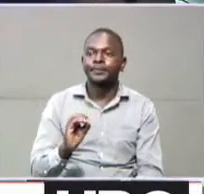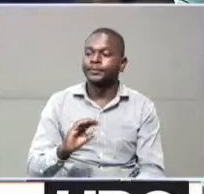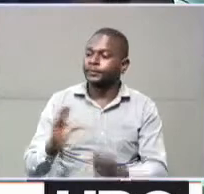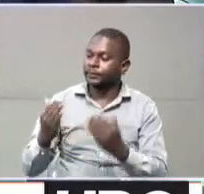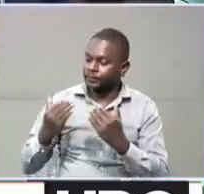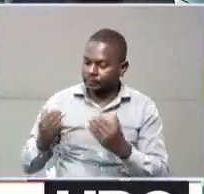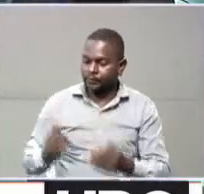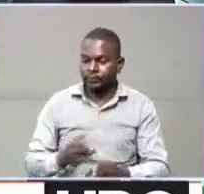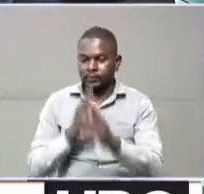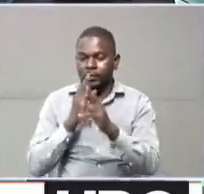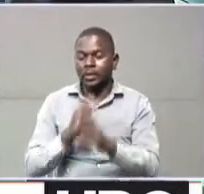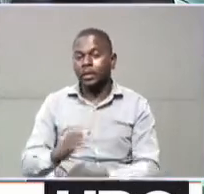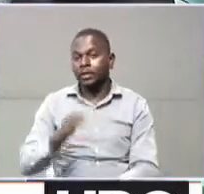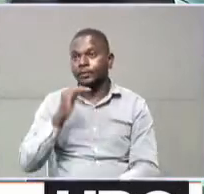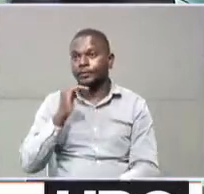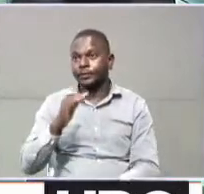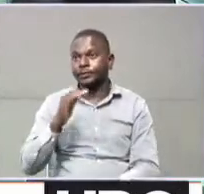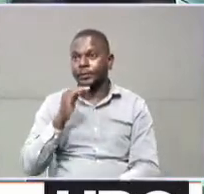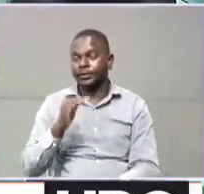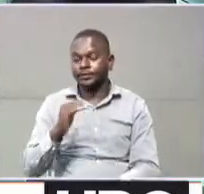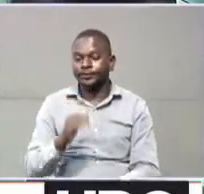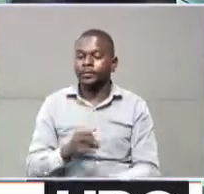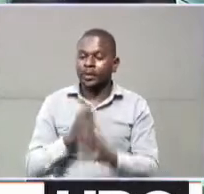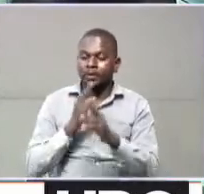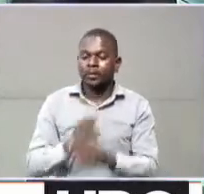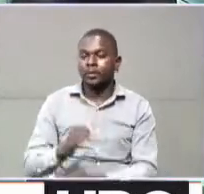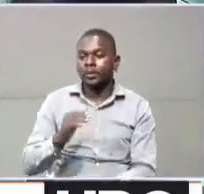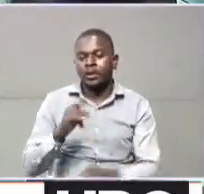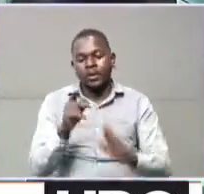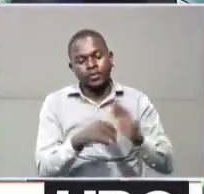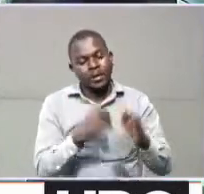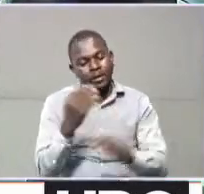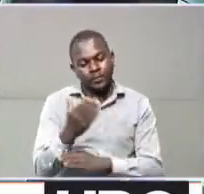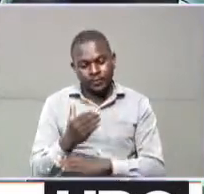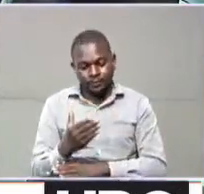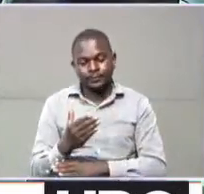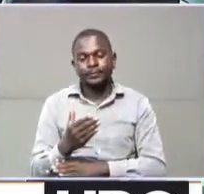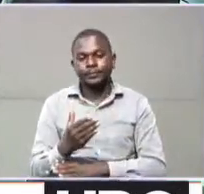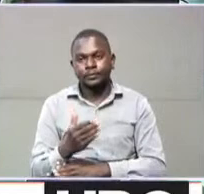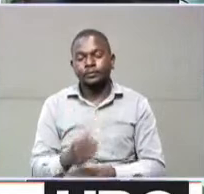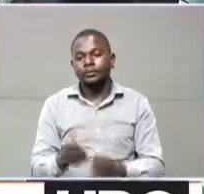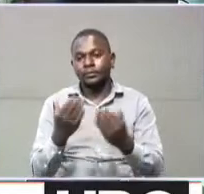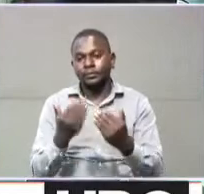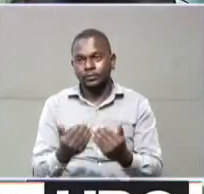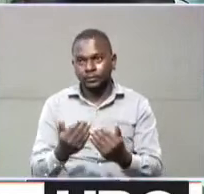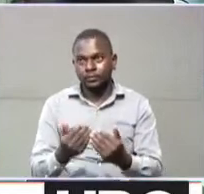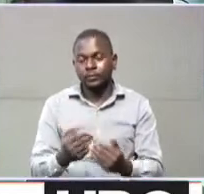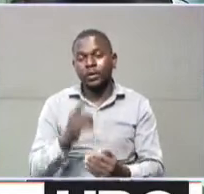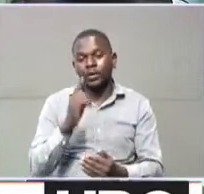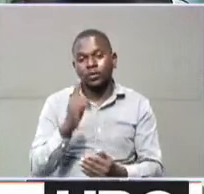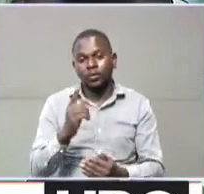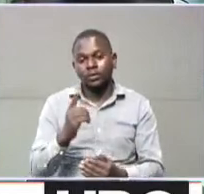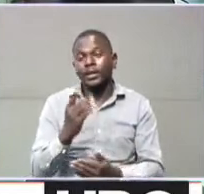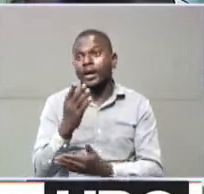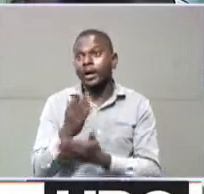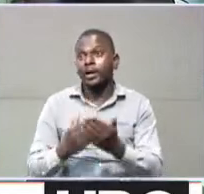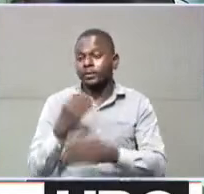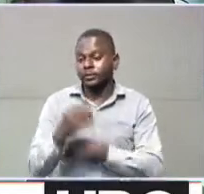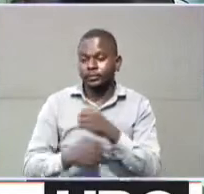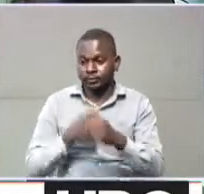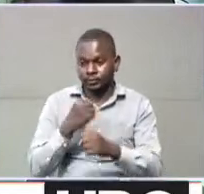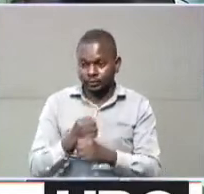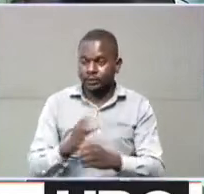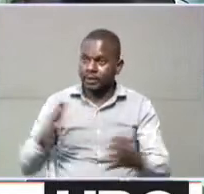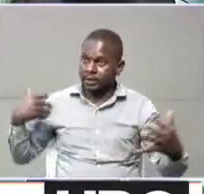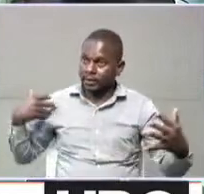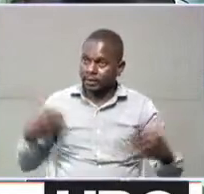thank you right rainbow speaker right honourable prime minister it's now more than one and a half years since the